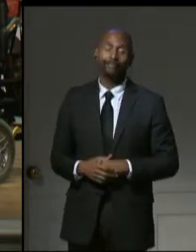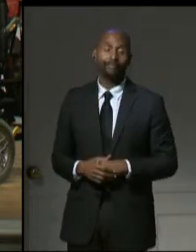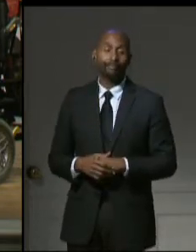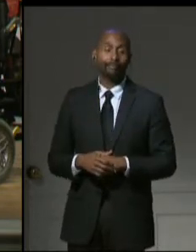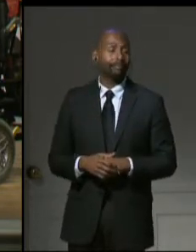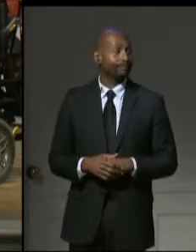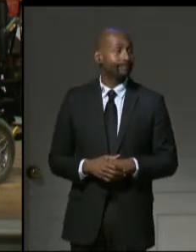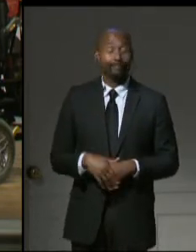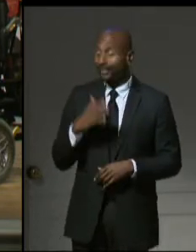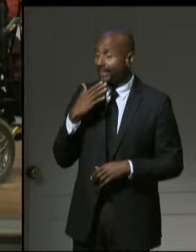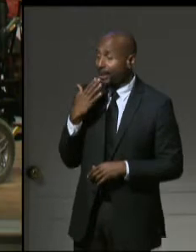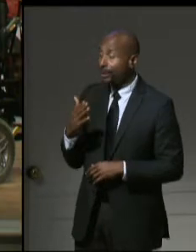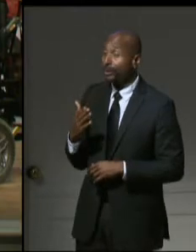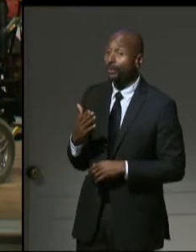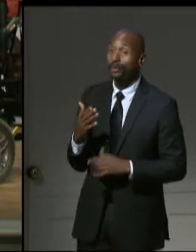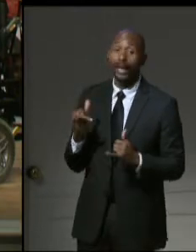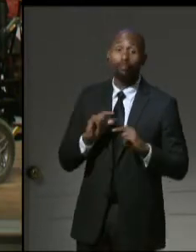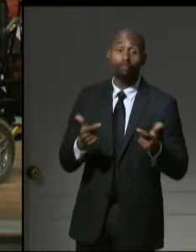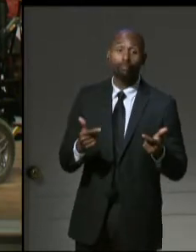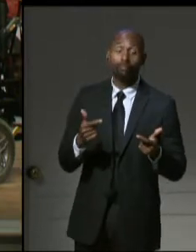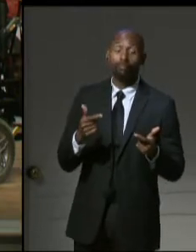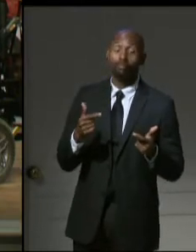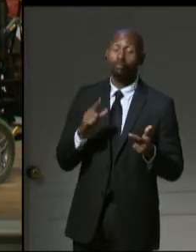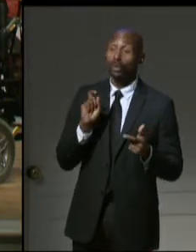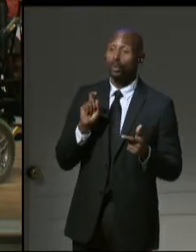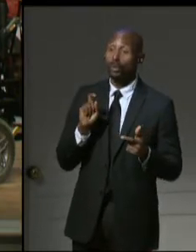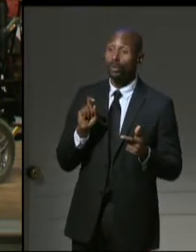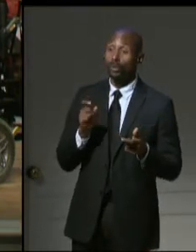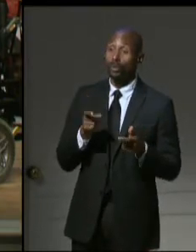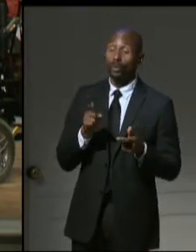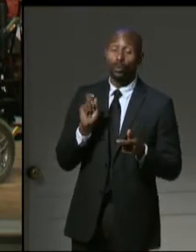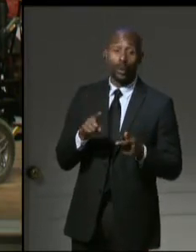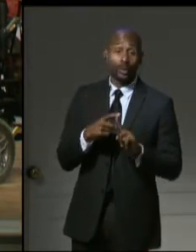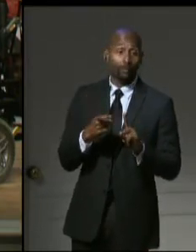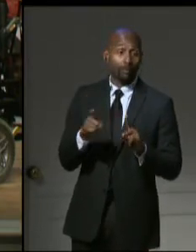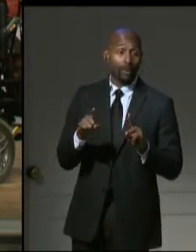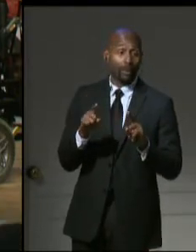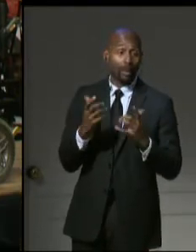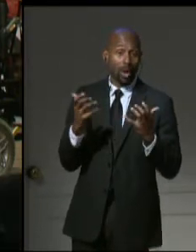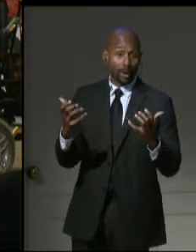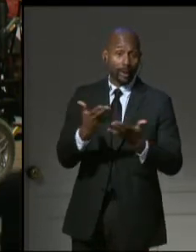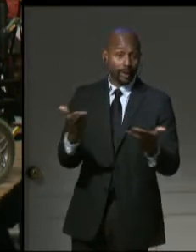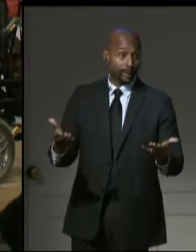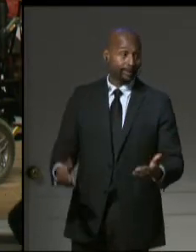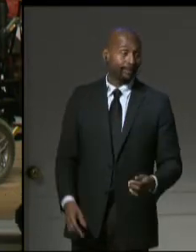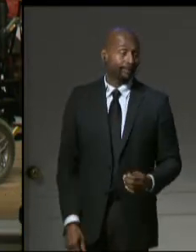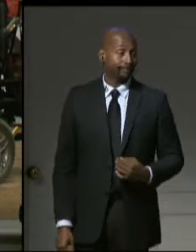Thank you. Let's turn it over to questions from the audience.